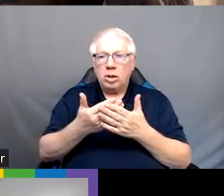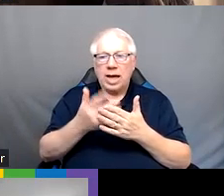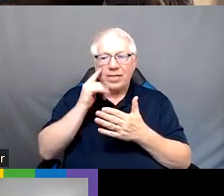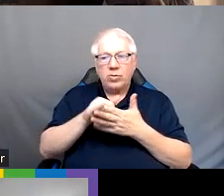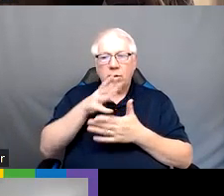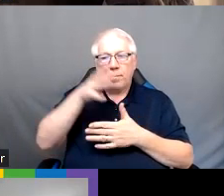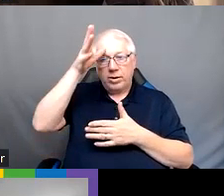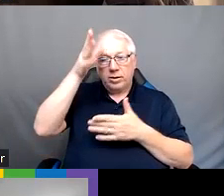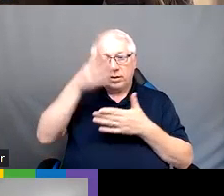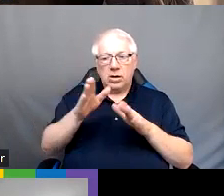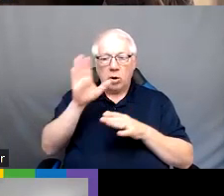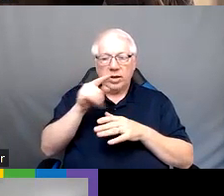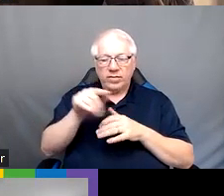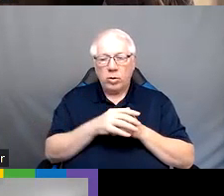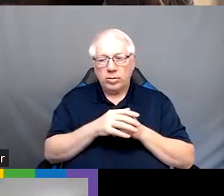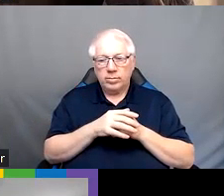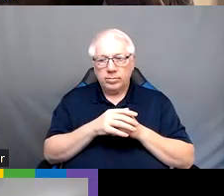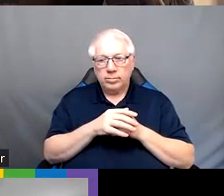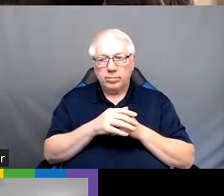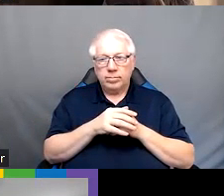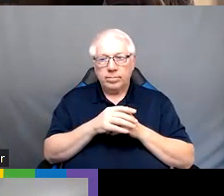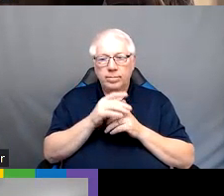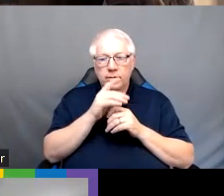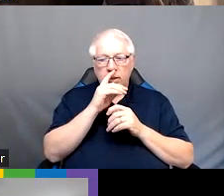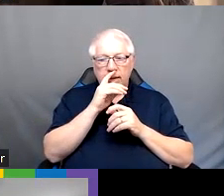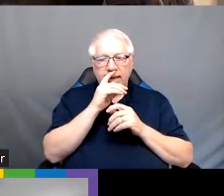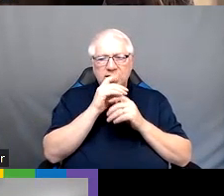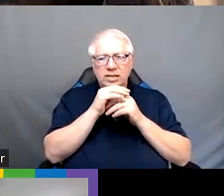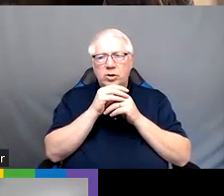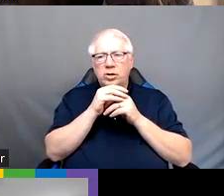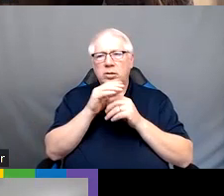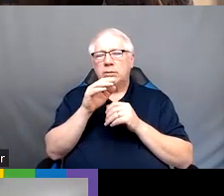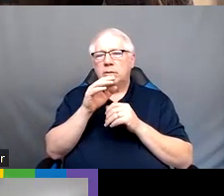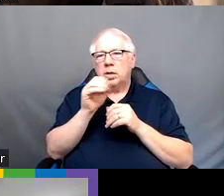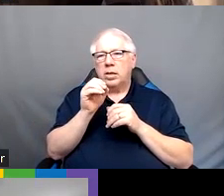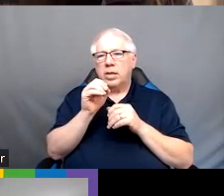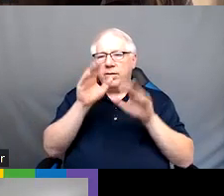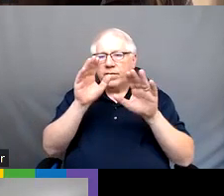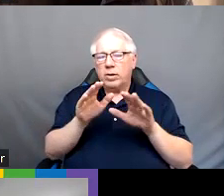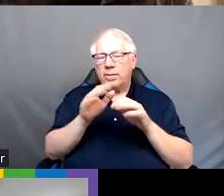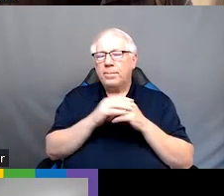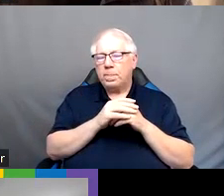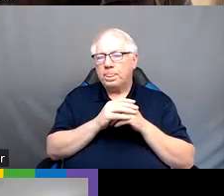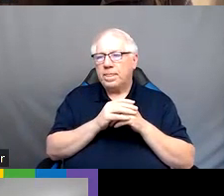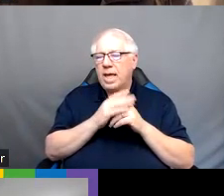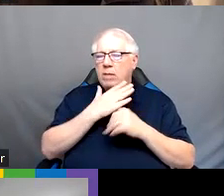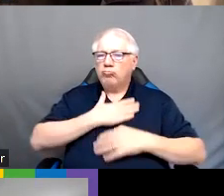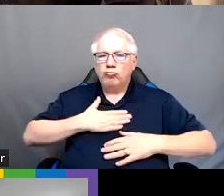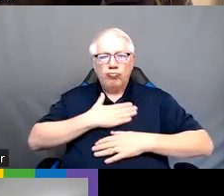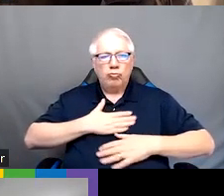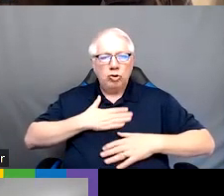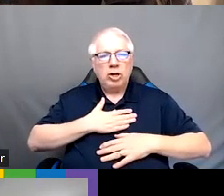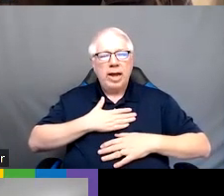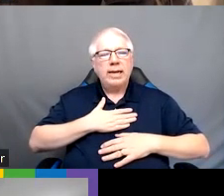are generally looking for. But I think that is a fantastic answer. And I so appreciate